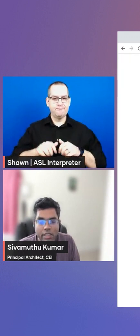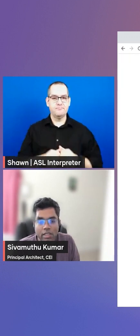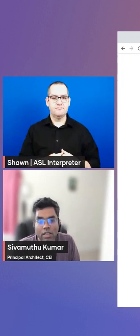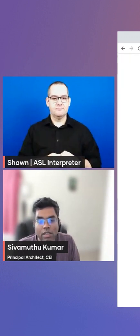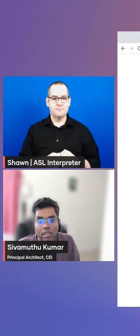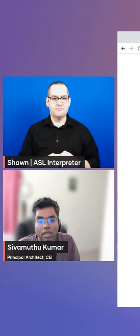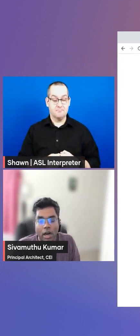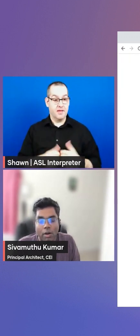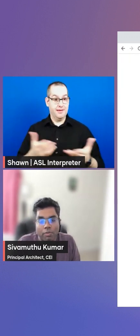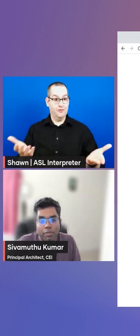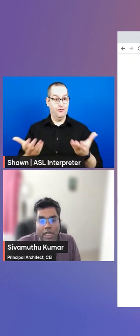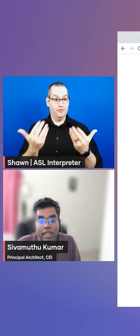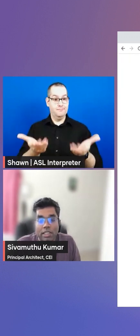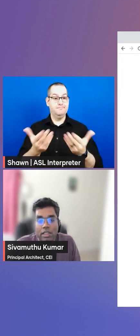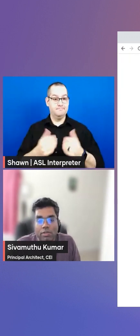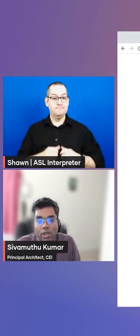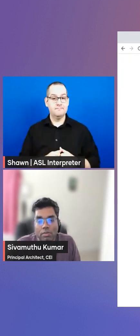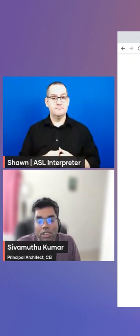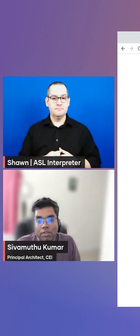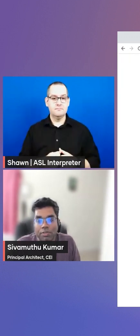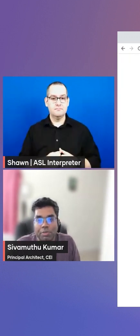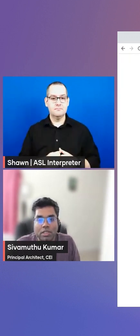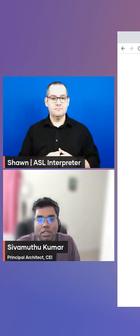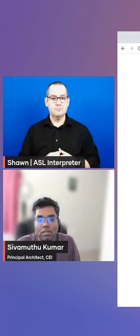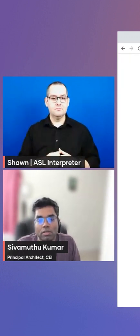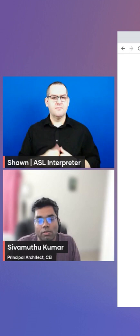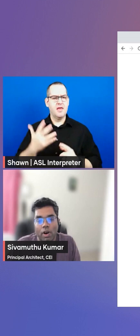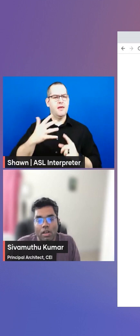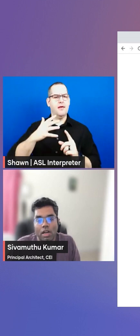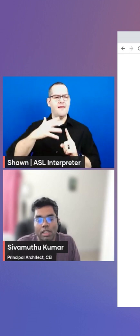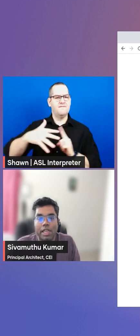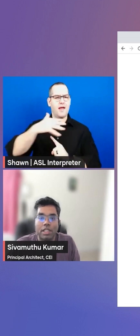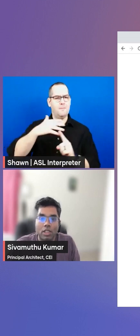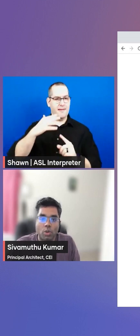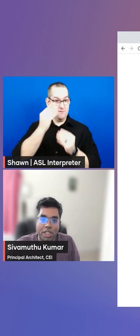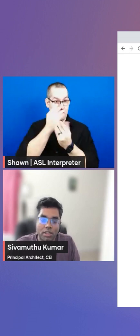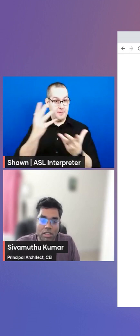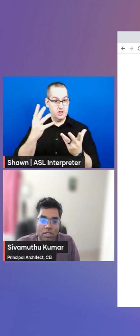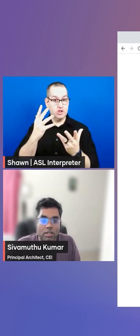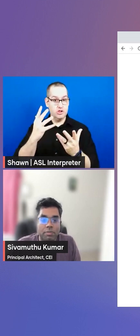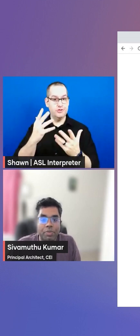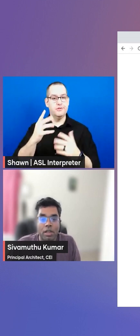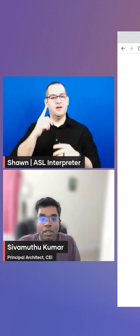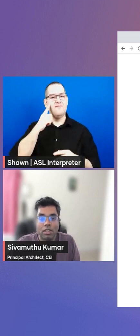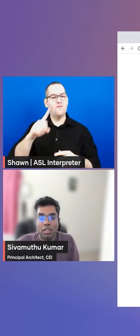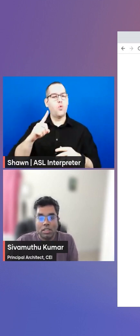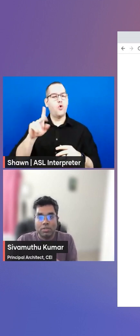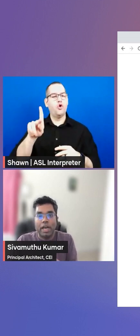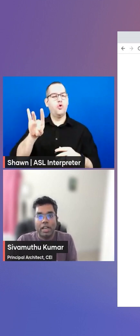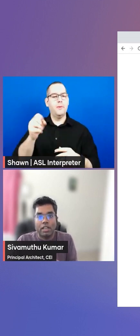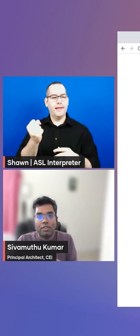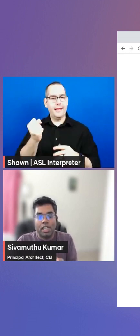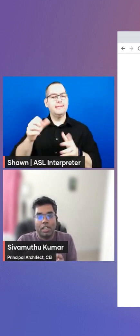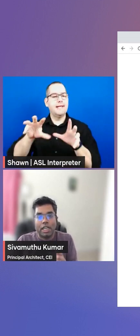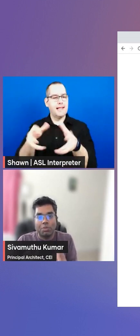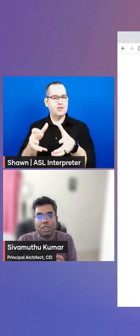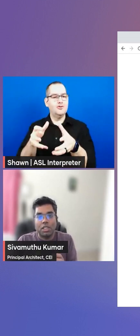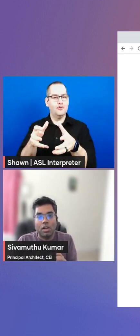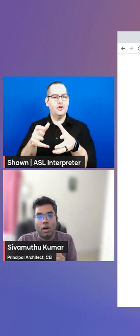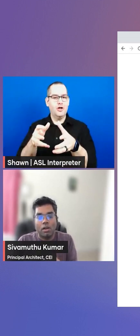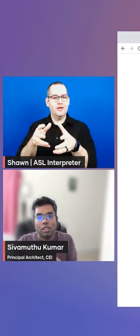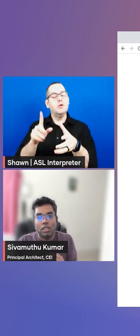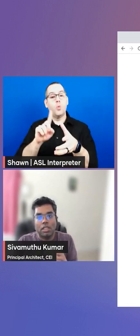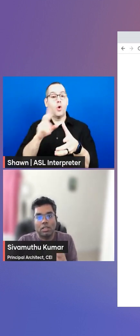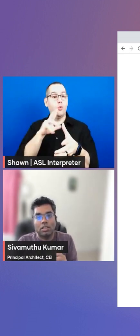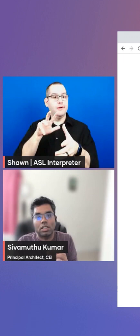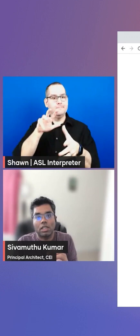And here we are getting the environment information for creating the Kubernetes cluster. This is where like we are